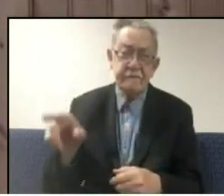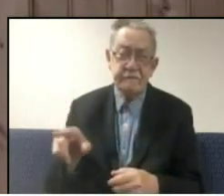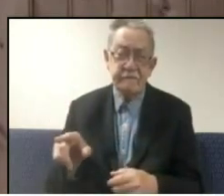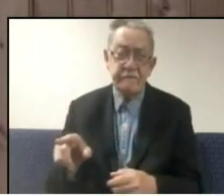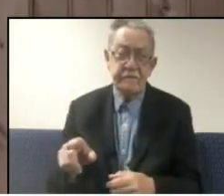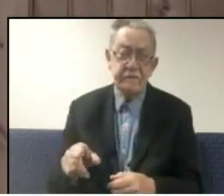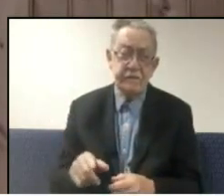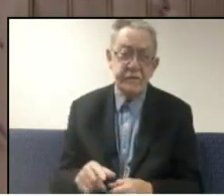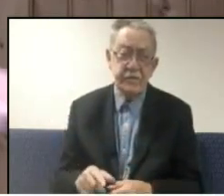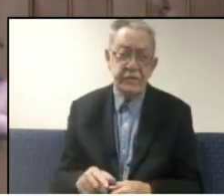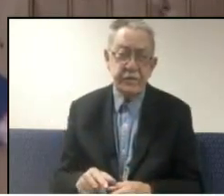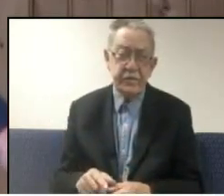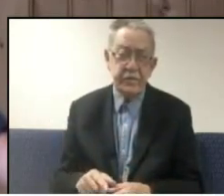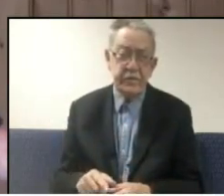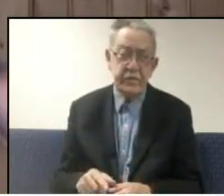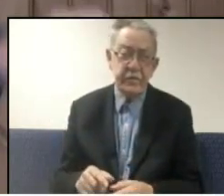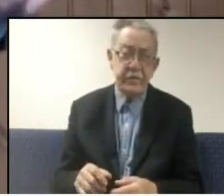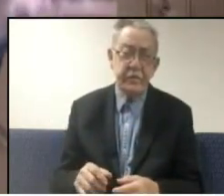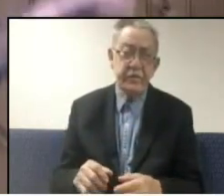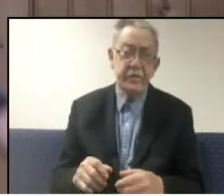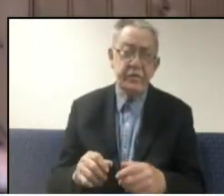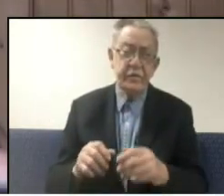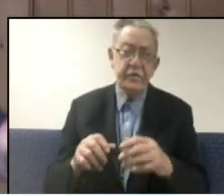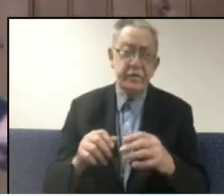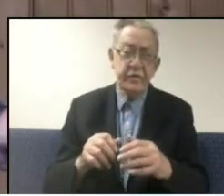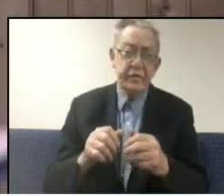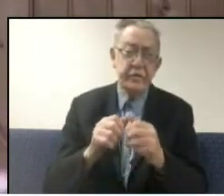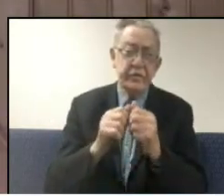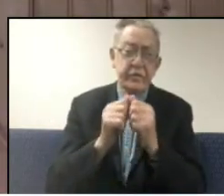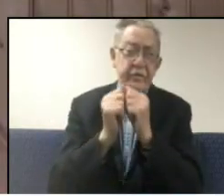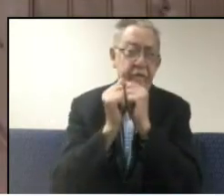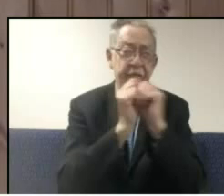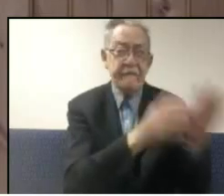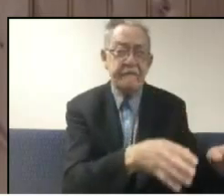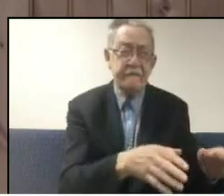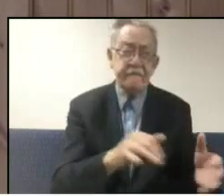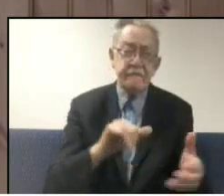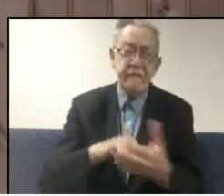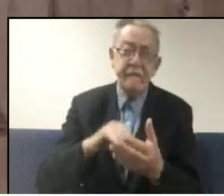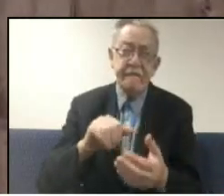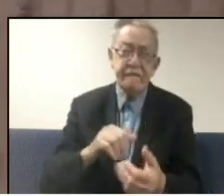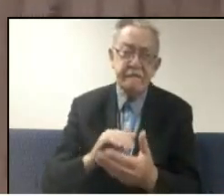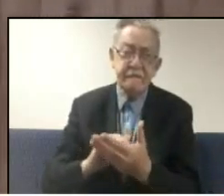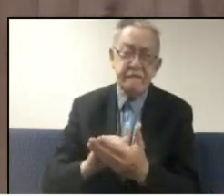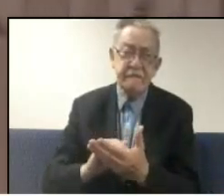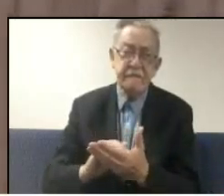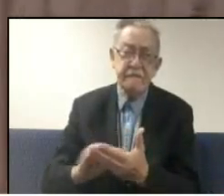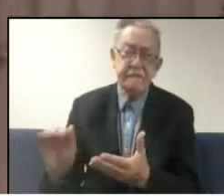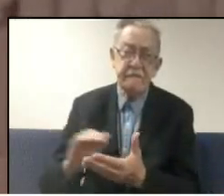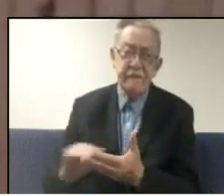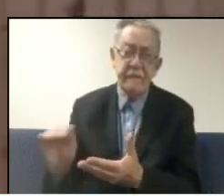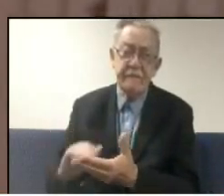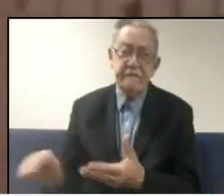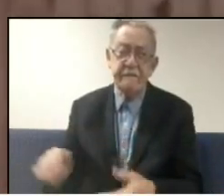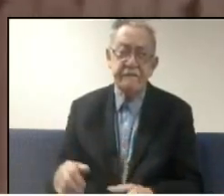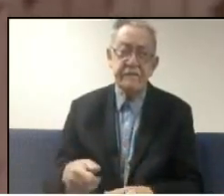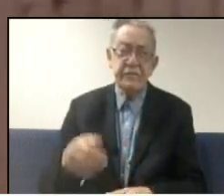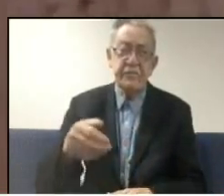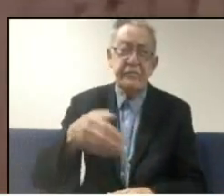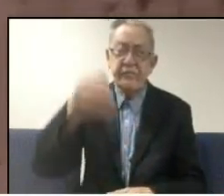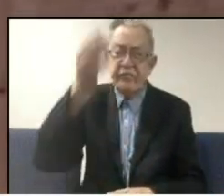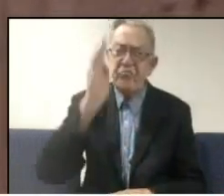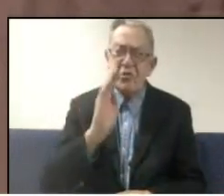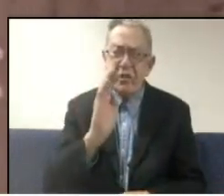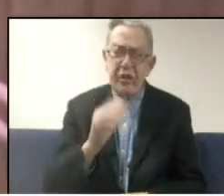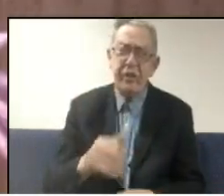down and throw away that excuse you have of, God won't use me because